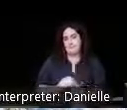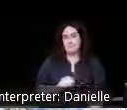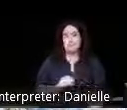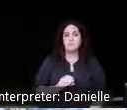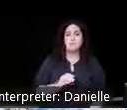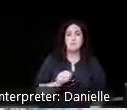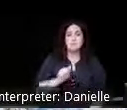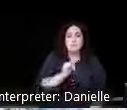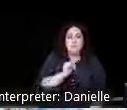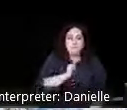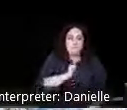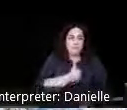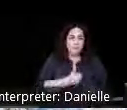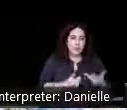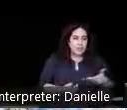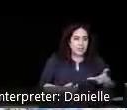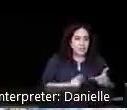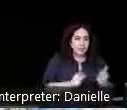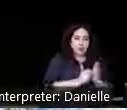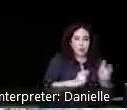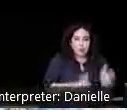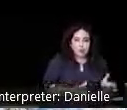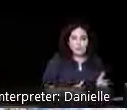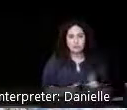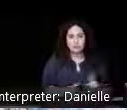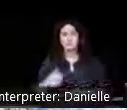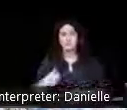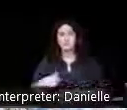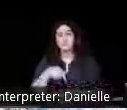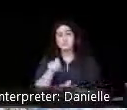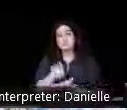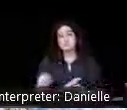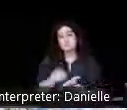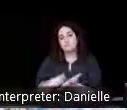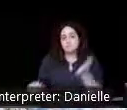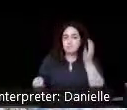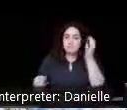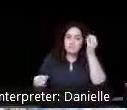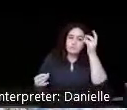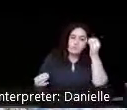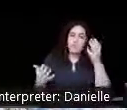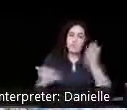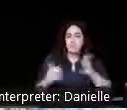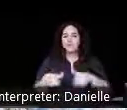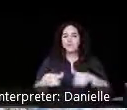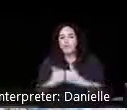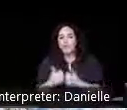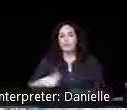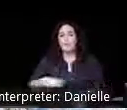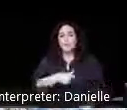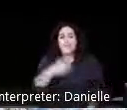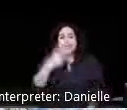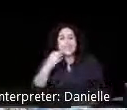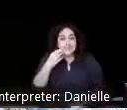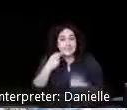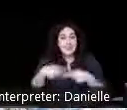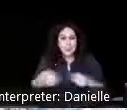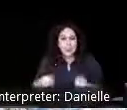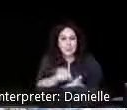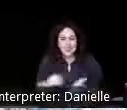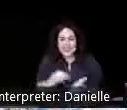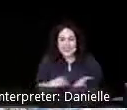my colleagues, we reflect on the discussions and the challenges that we faced while writing our own